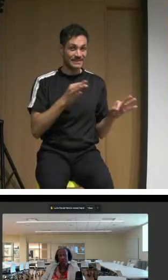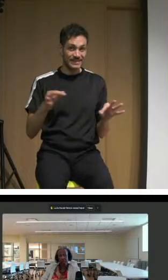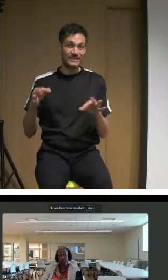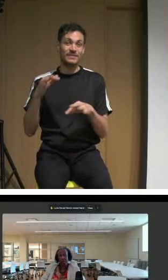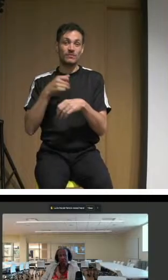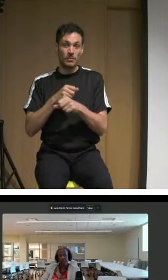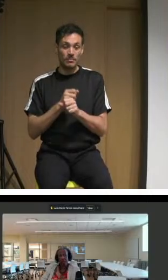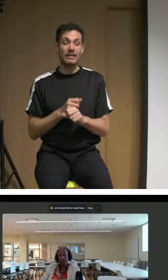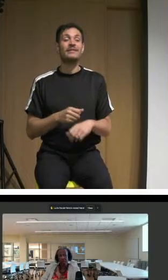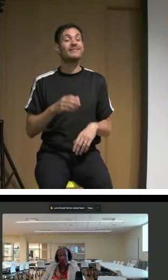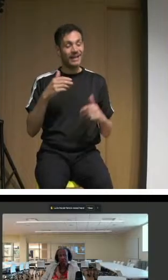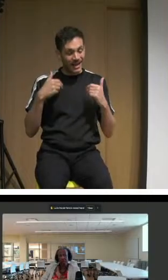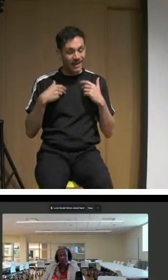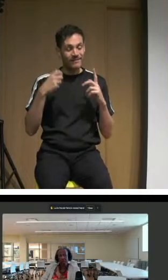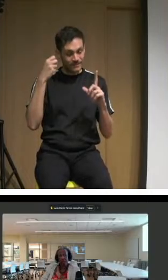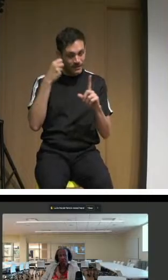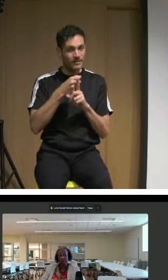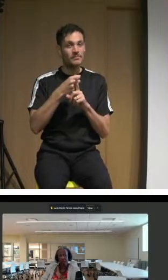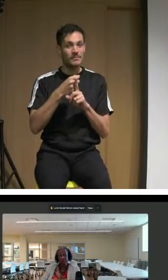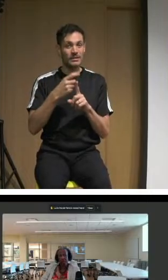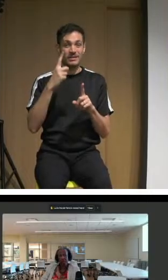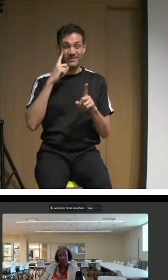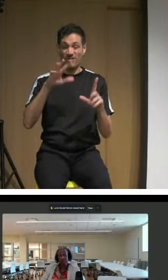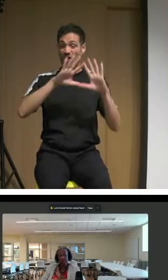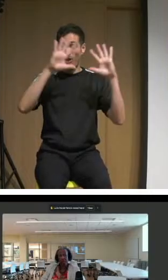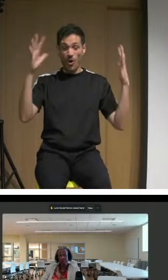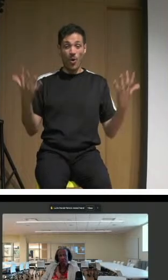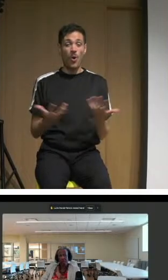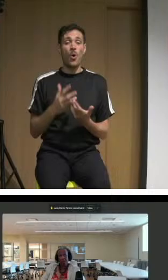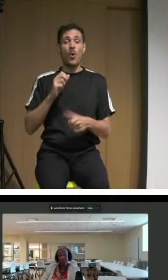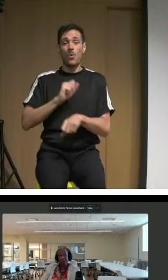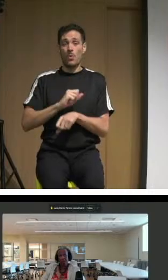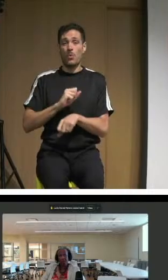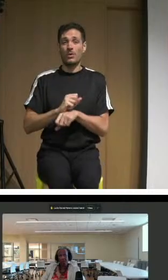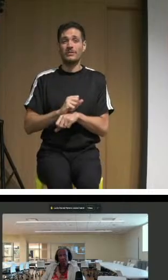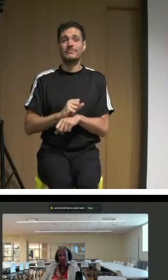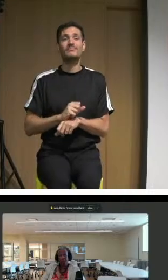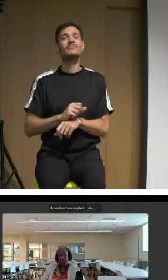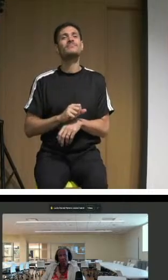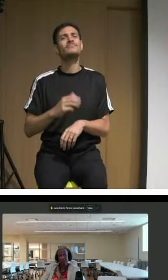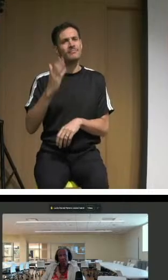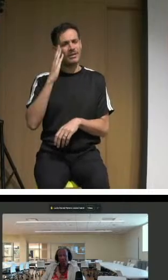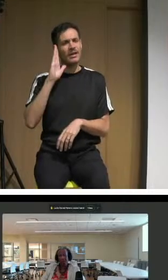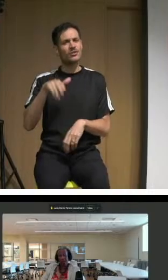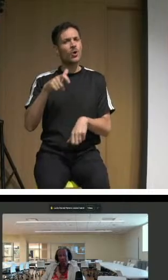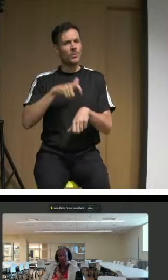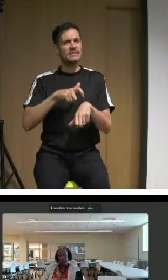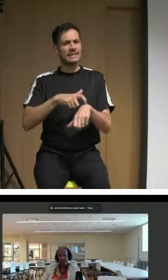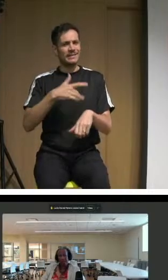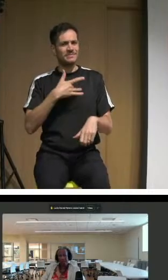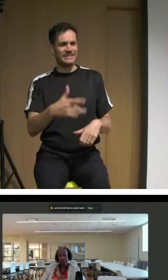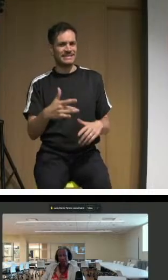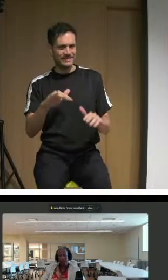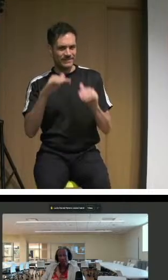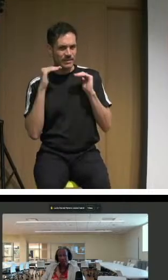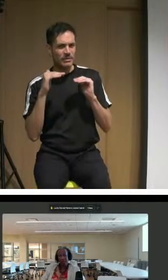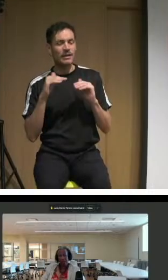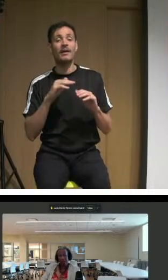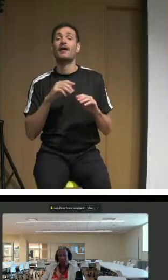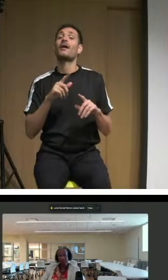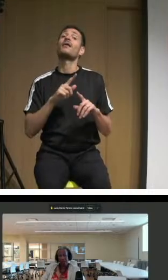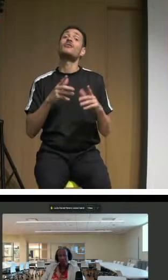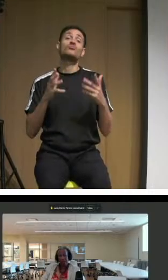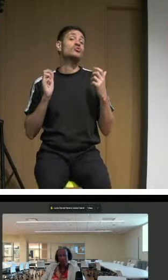It has implications for the entirety of the work. And while I know that we have a time sensitivity here, we also want to make sure that we don't end